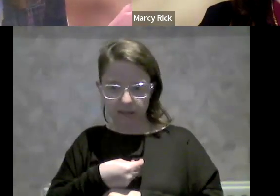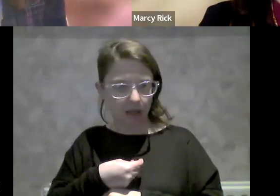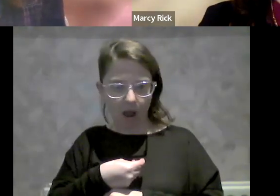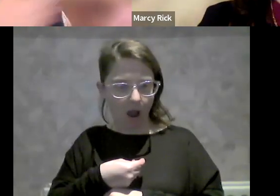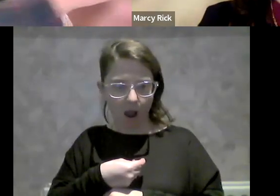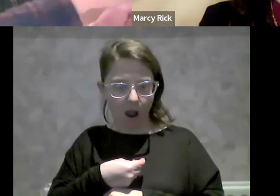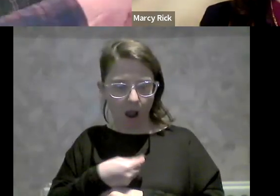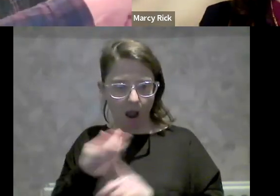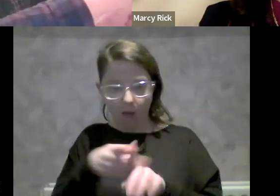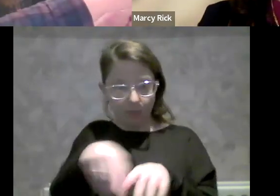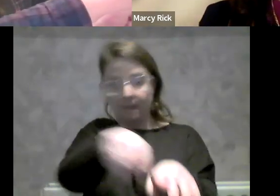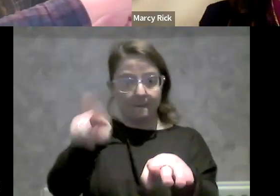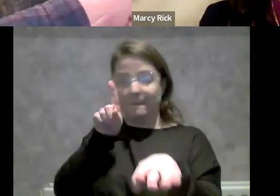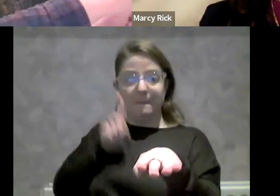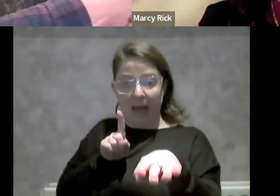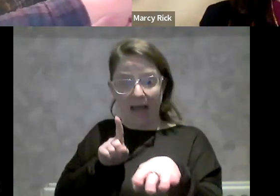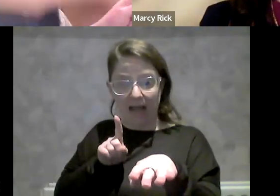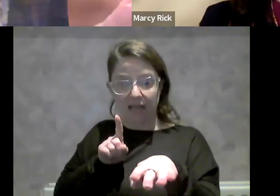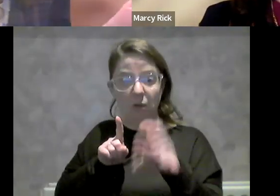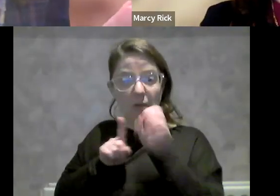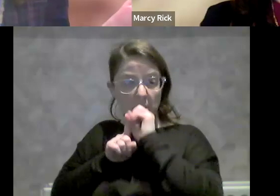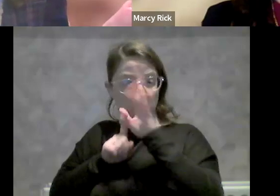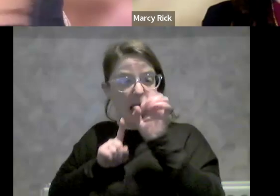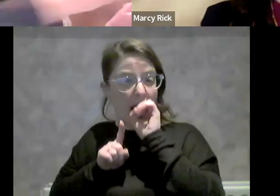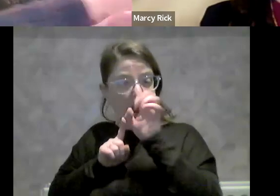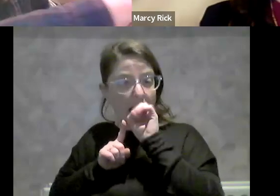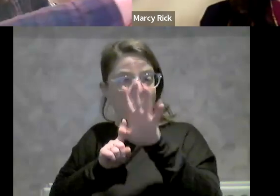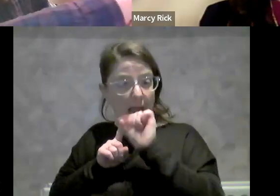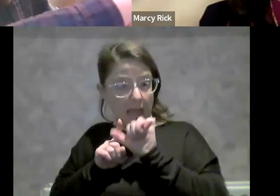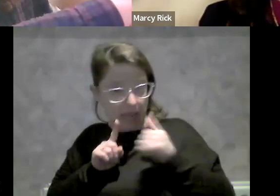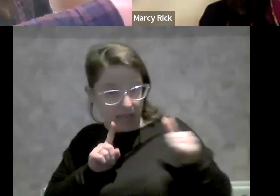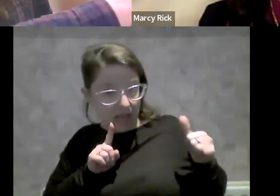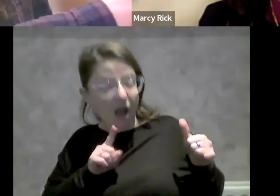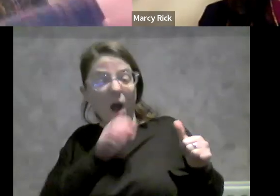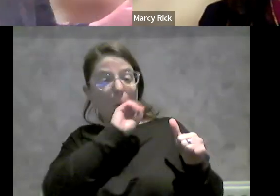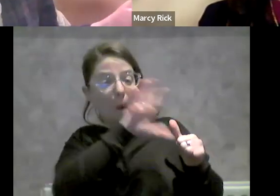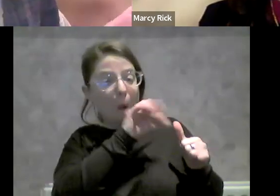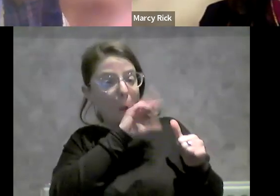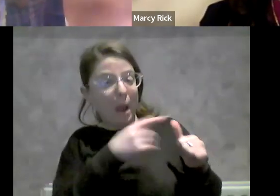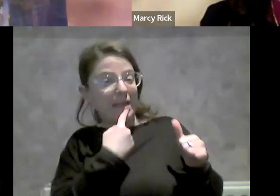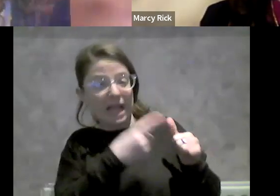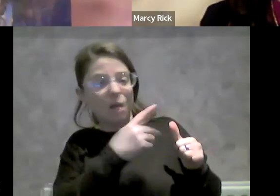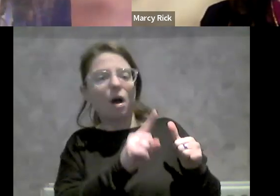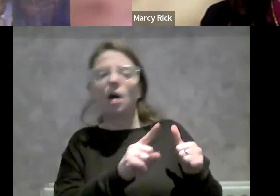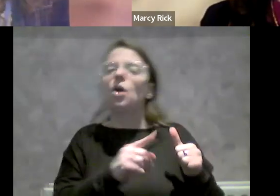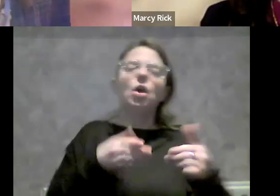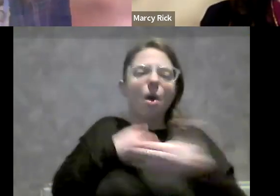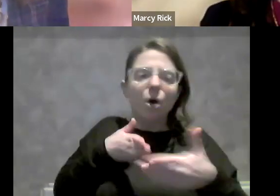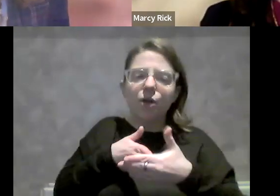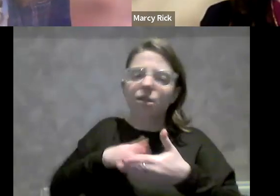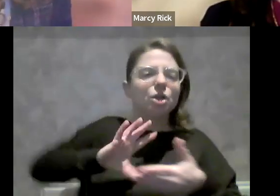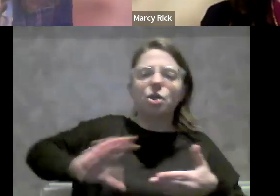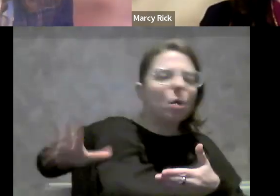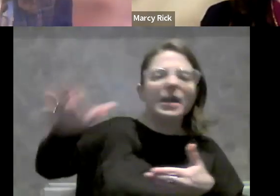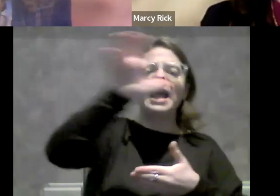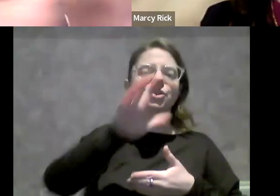of the march with the megaphoners. Uh-oh! What's the megaphoner saying? No borders, no nations,